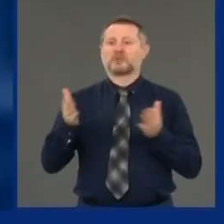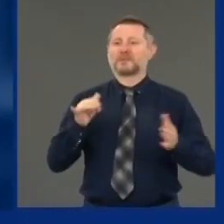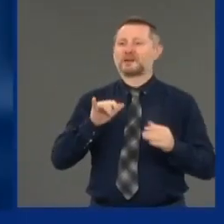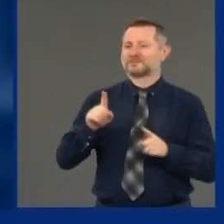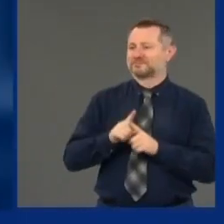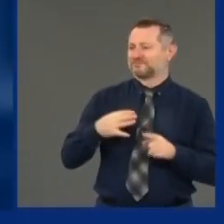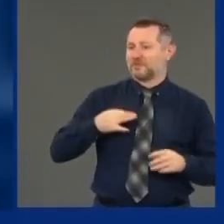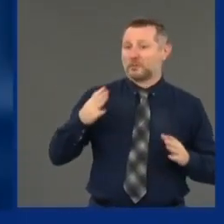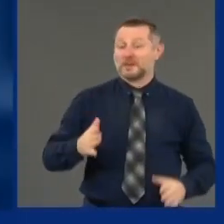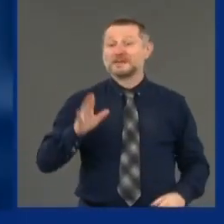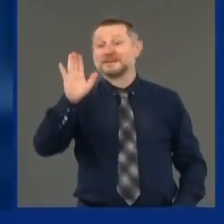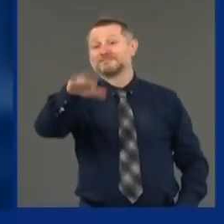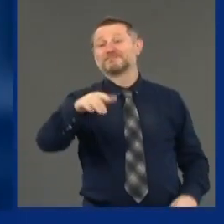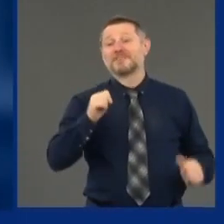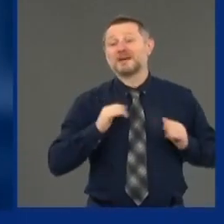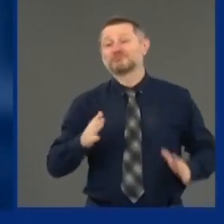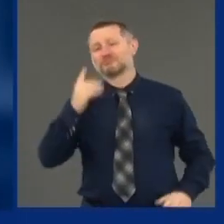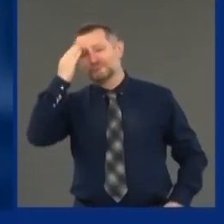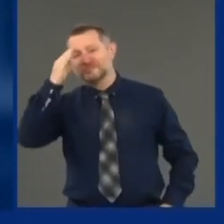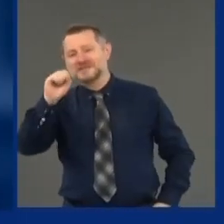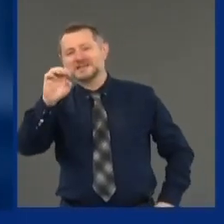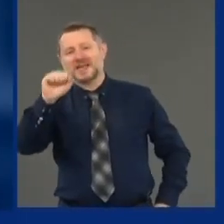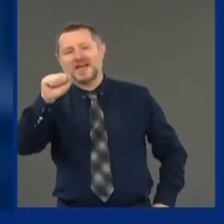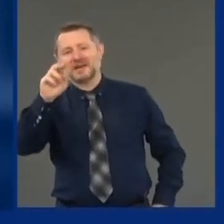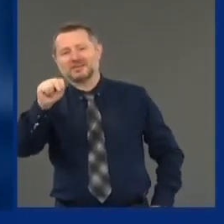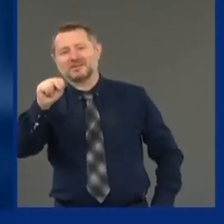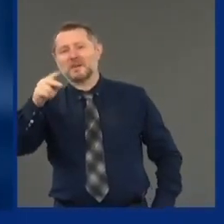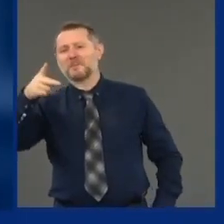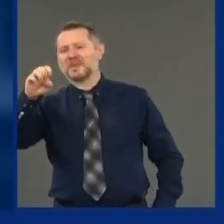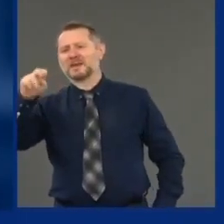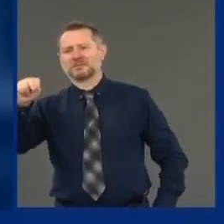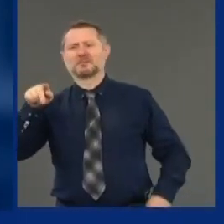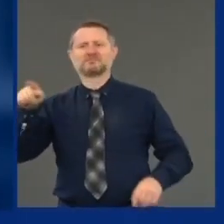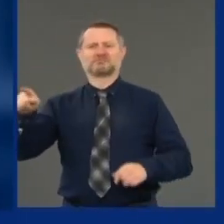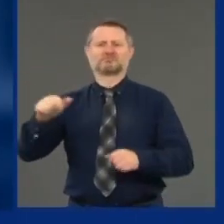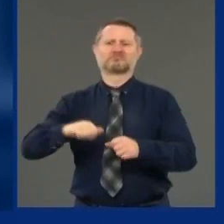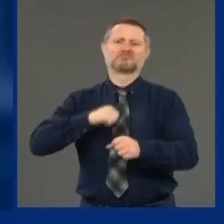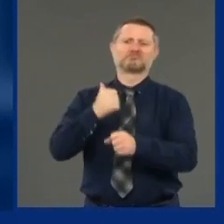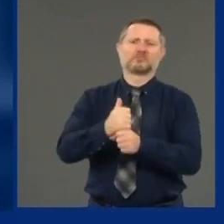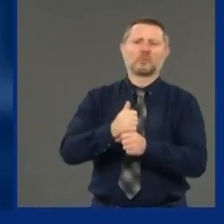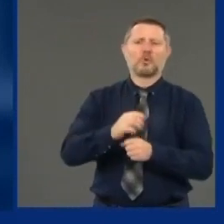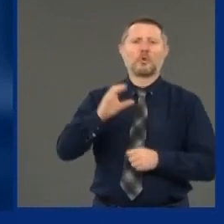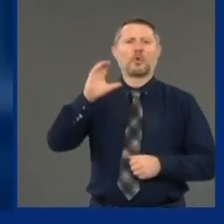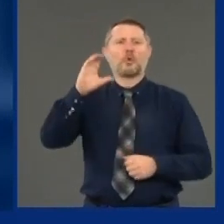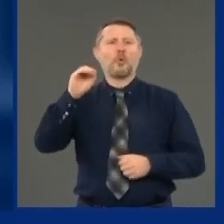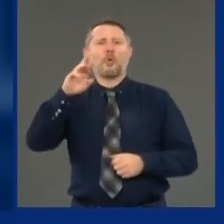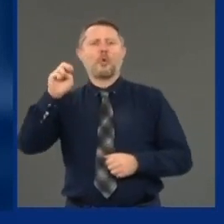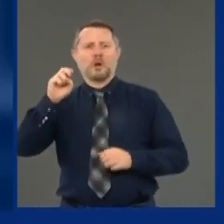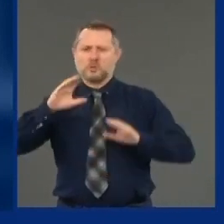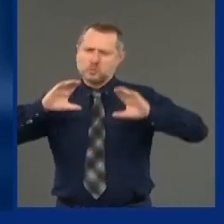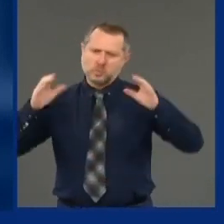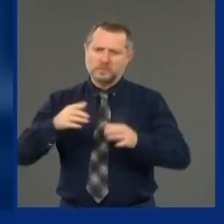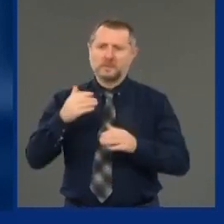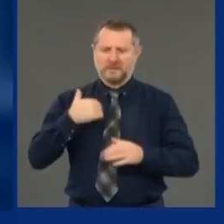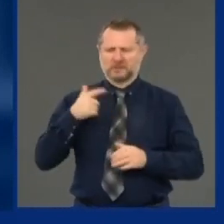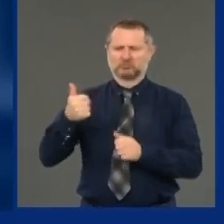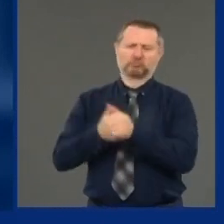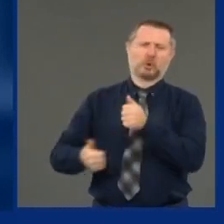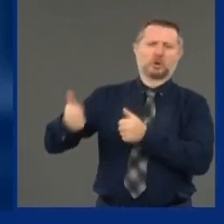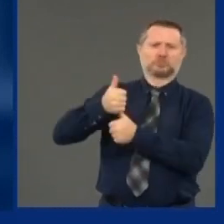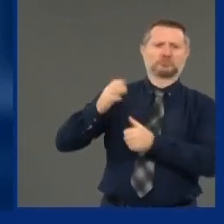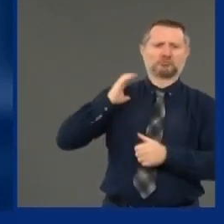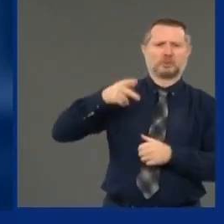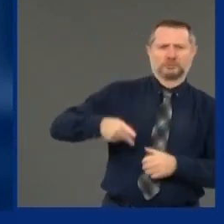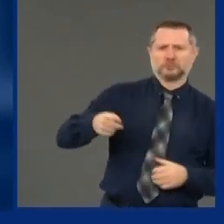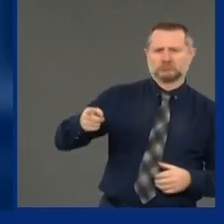Sean Penn is the co-founder of CORE. He's chairperson of the board. They have been extraordinarily helpful all